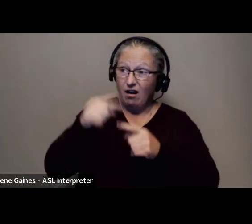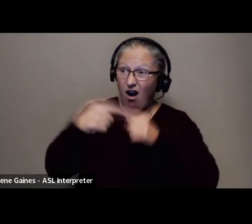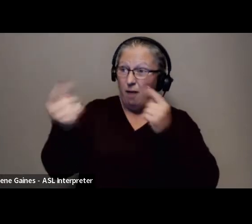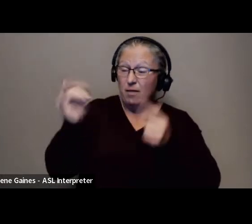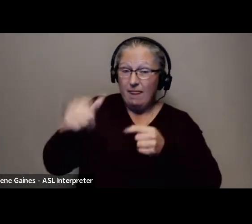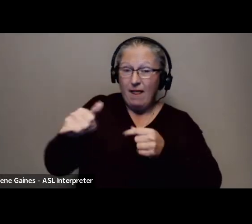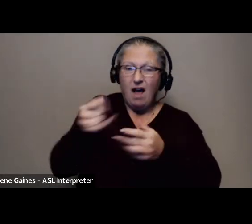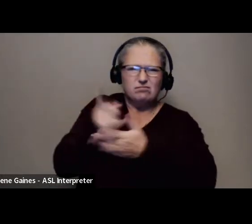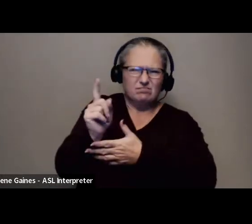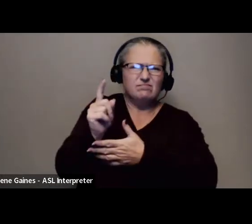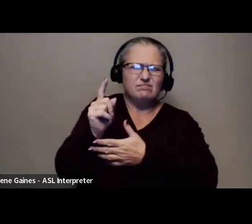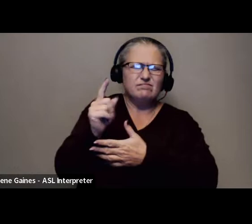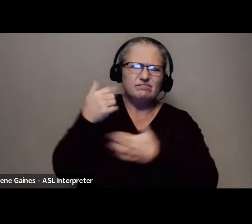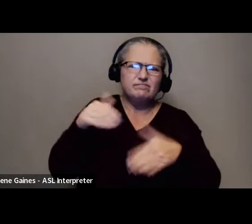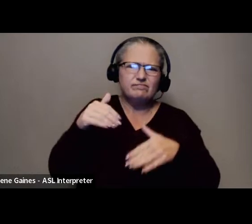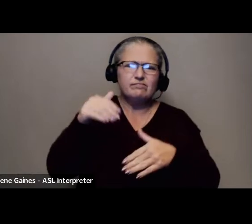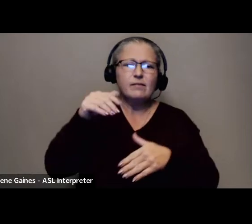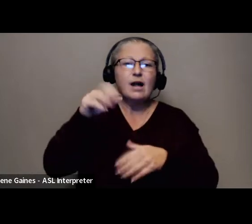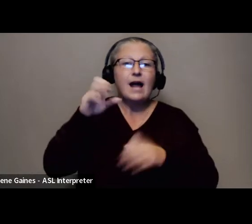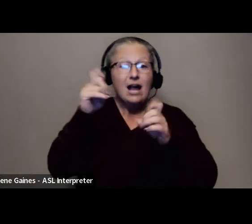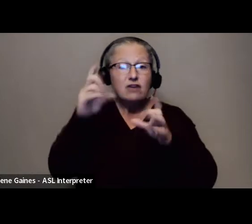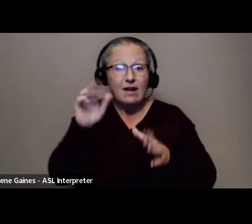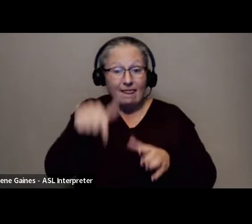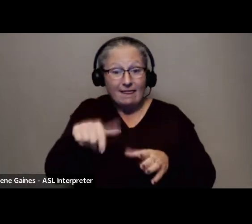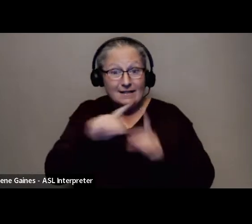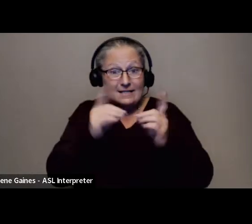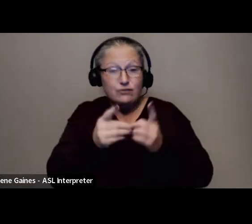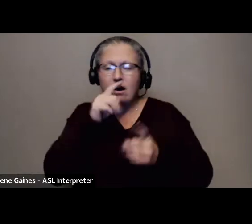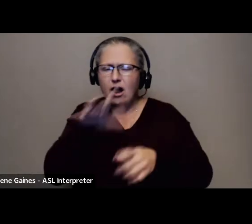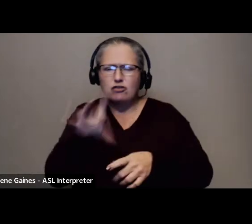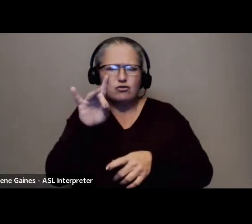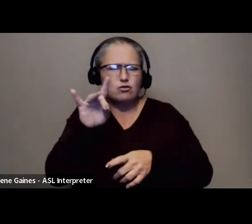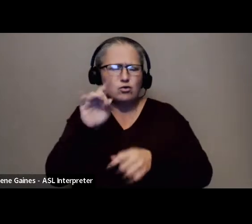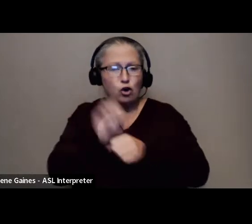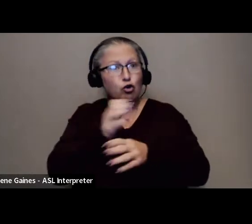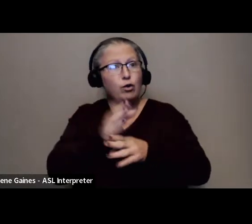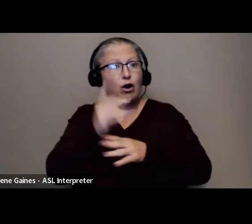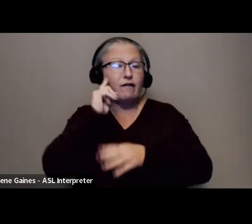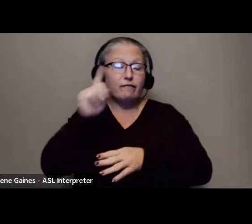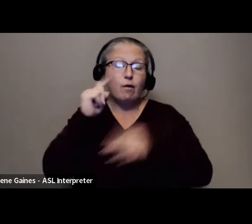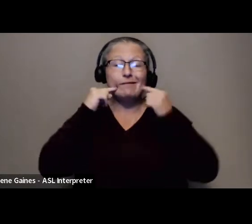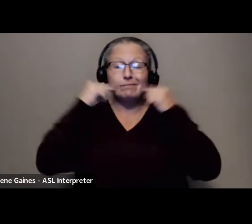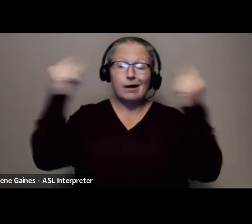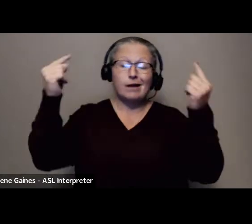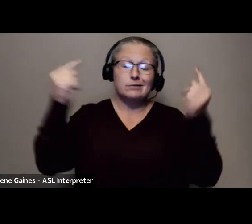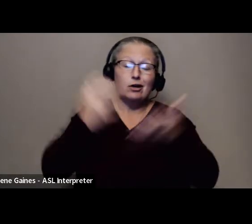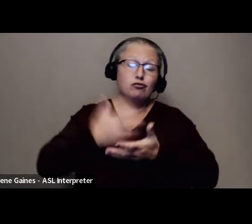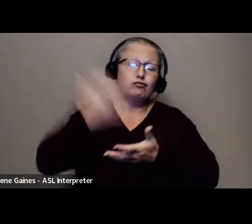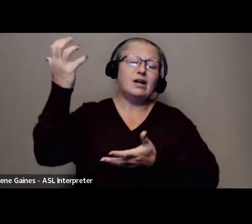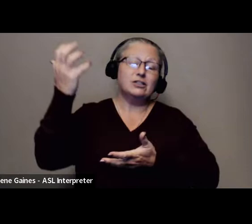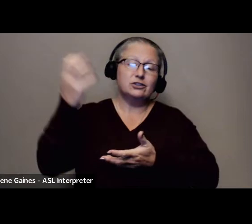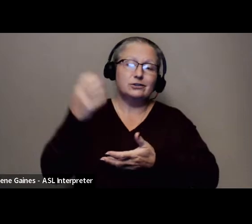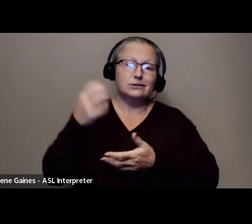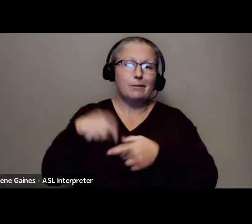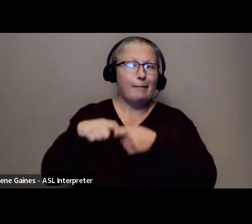the educators in this district did not choose their career path for all of the fame and fortune. Pause for laughter.